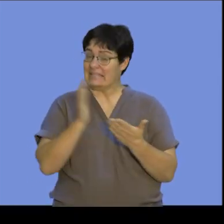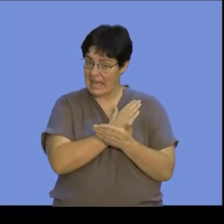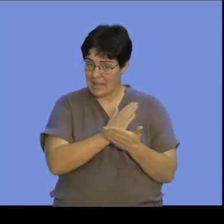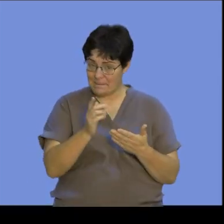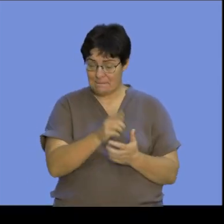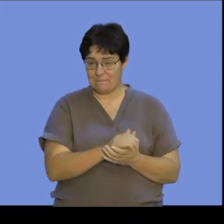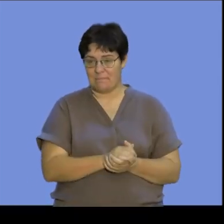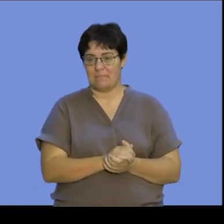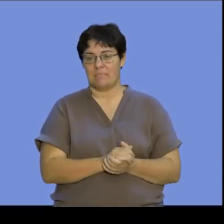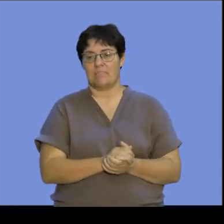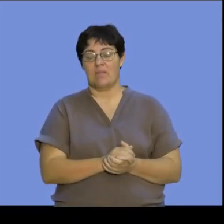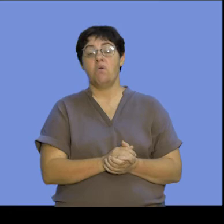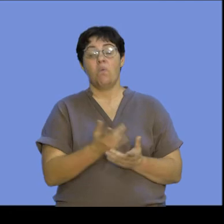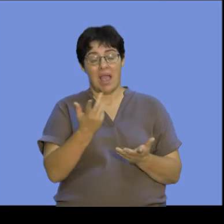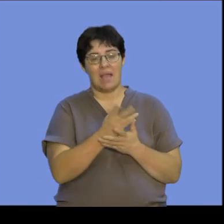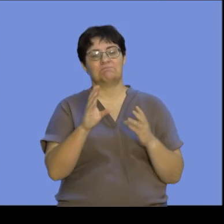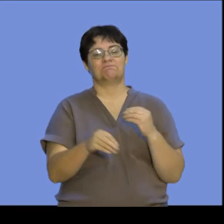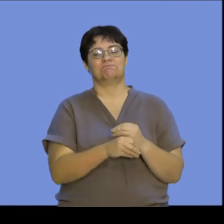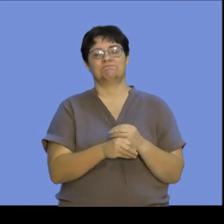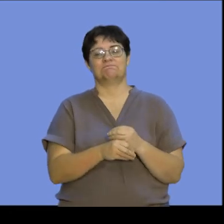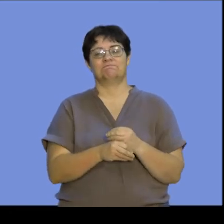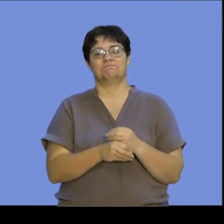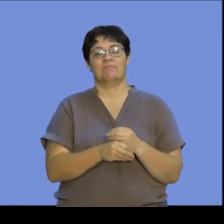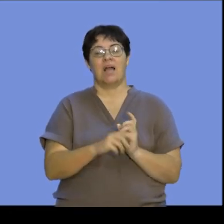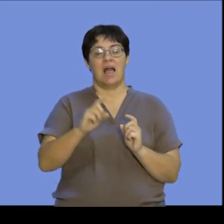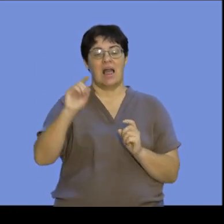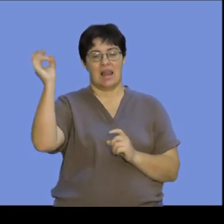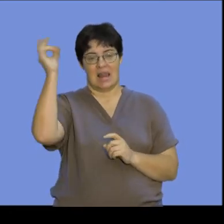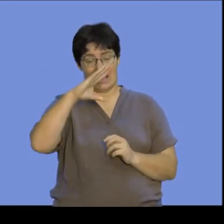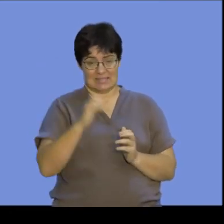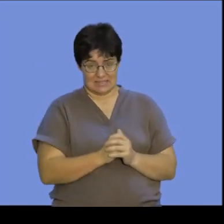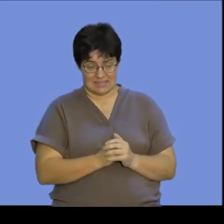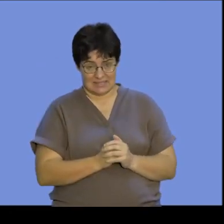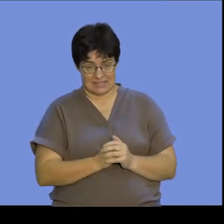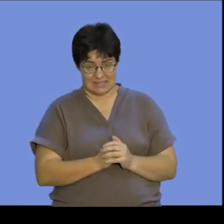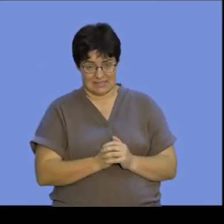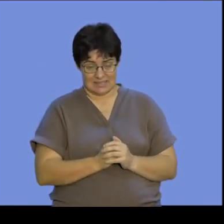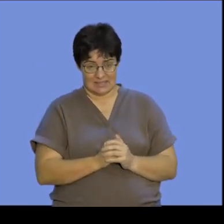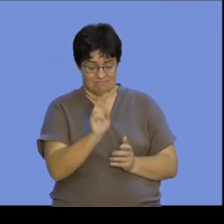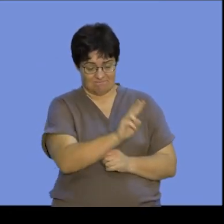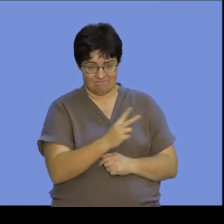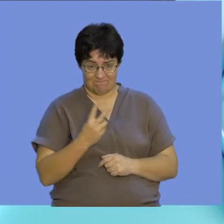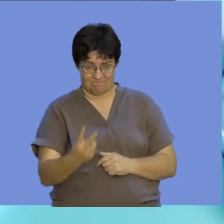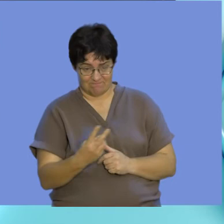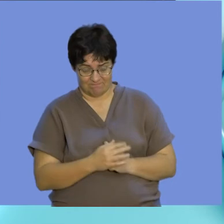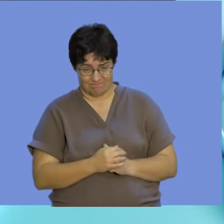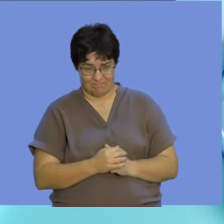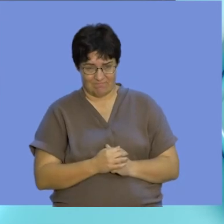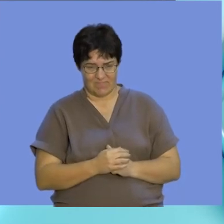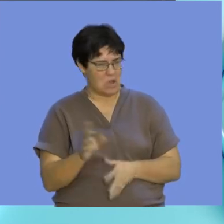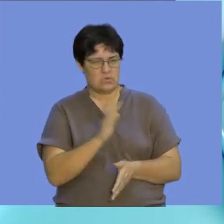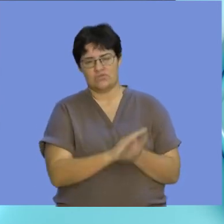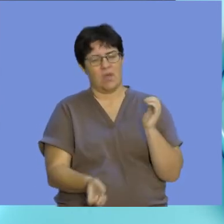we can also get a transfer of energy in the form of light. Okay, that's not going to happen